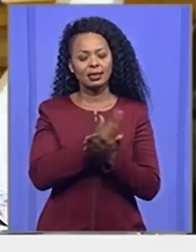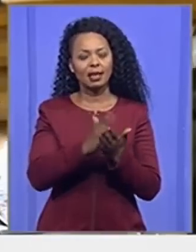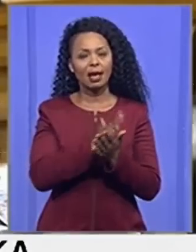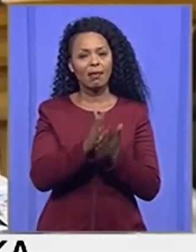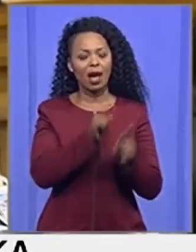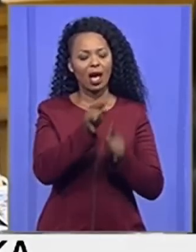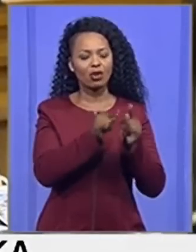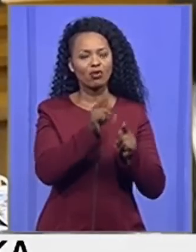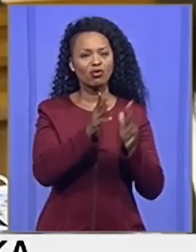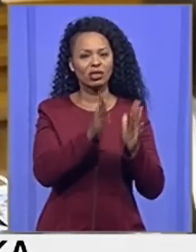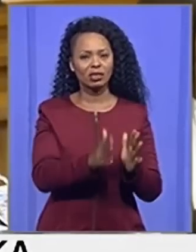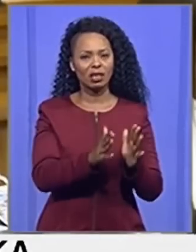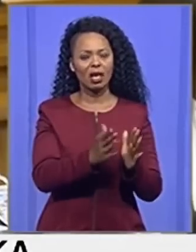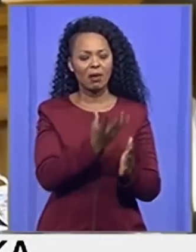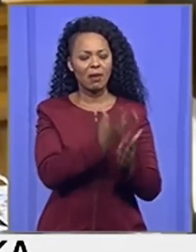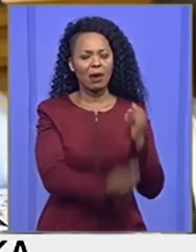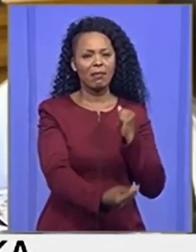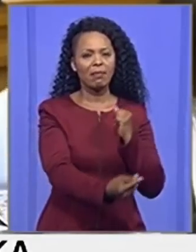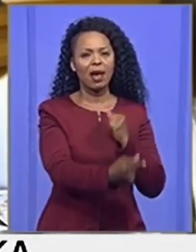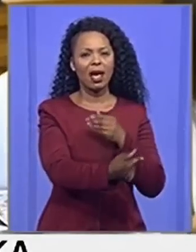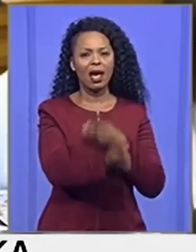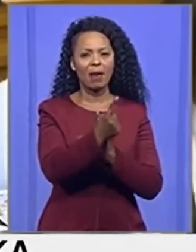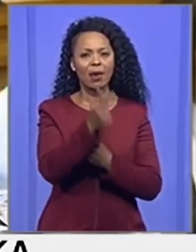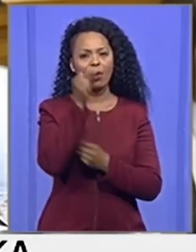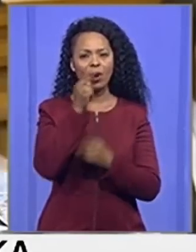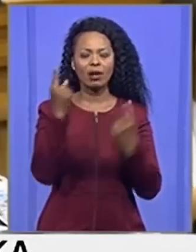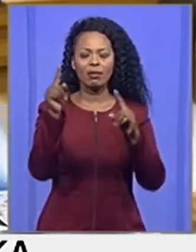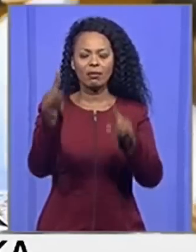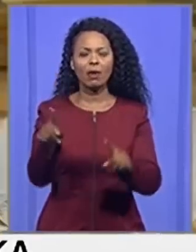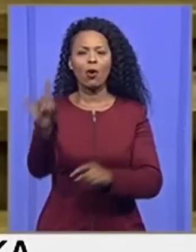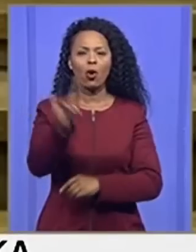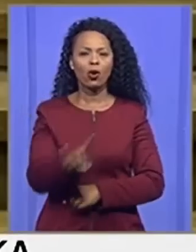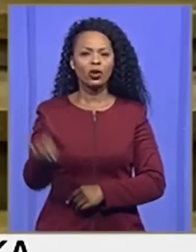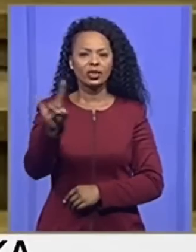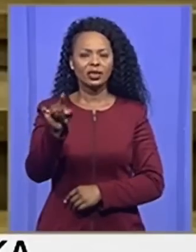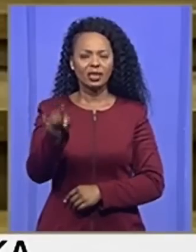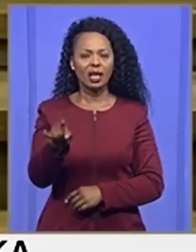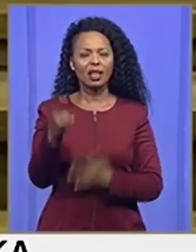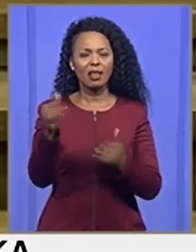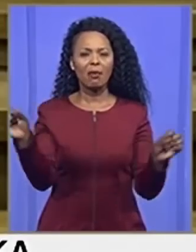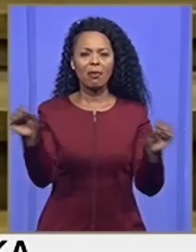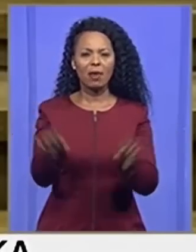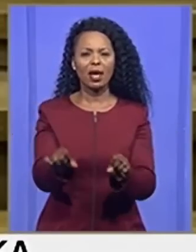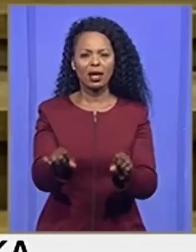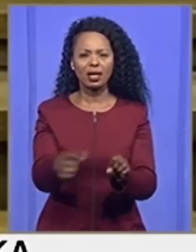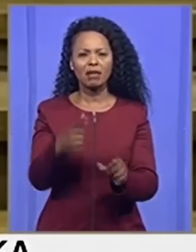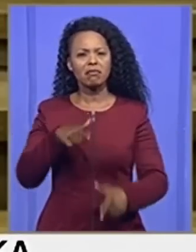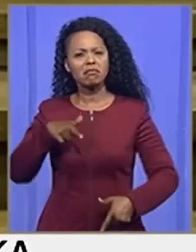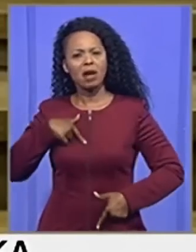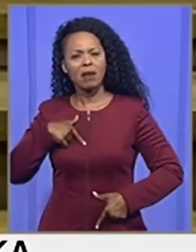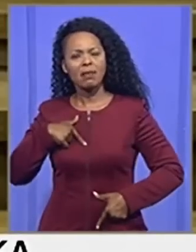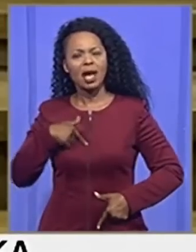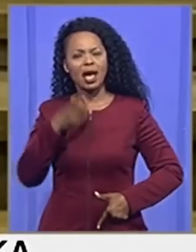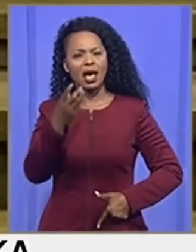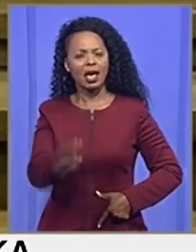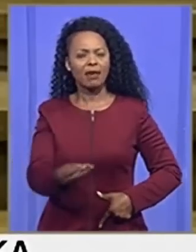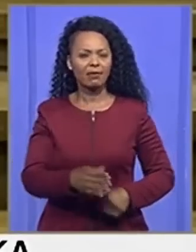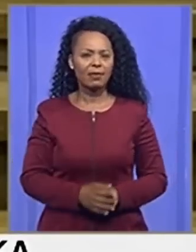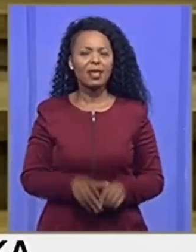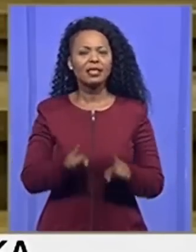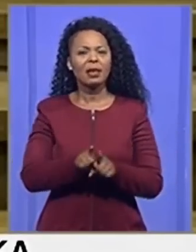balatofatšwa ba ilego ba nyamelela ka gona kopanong ya hostele gomme ba bua ka lebelo ba swere dithunya le ka moo